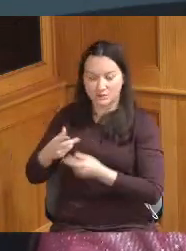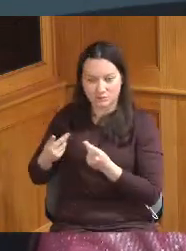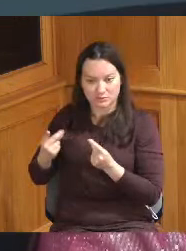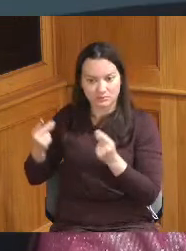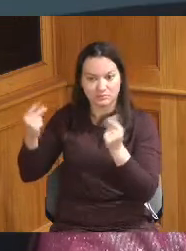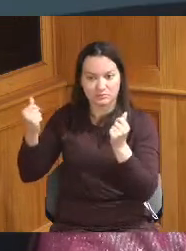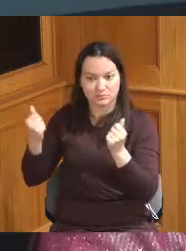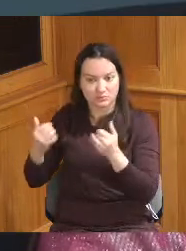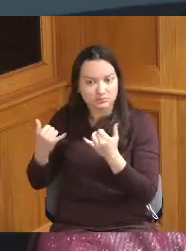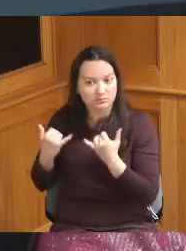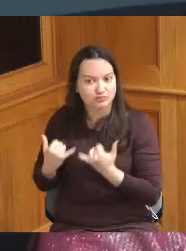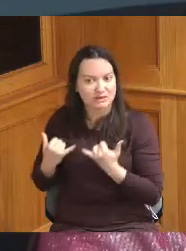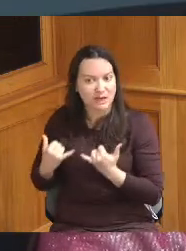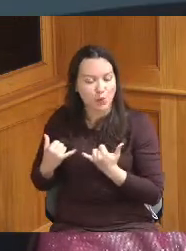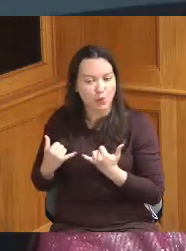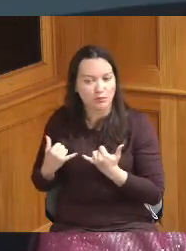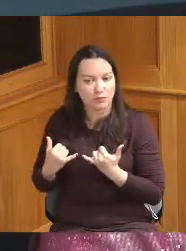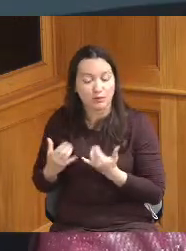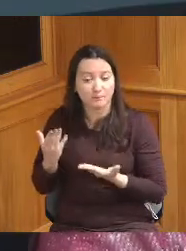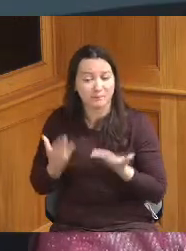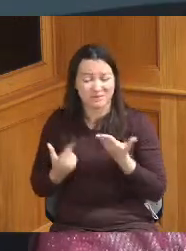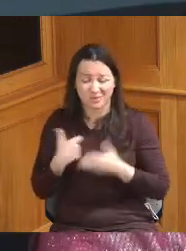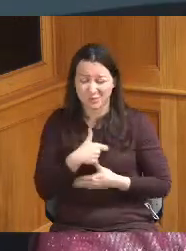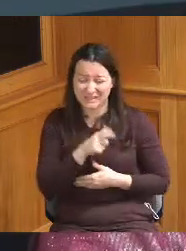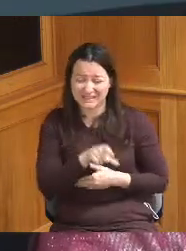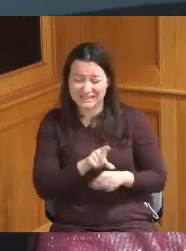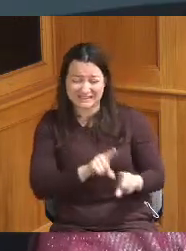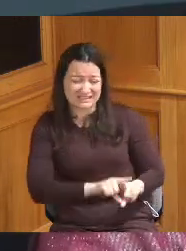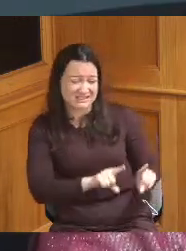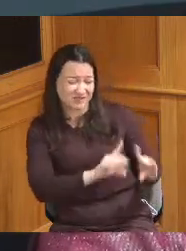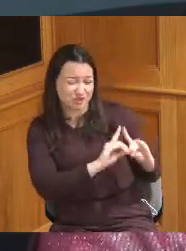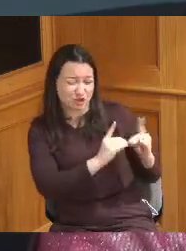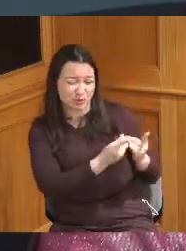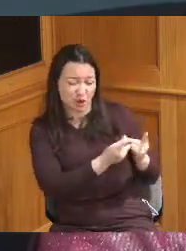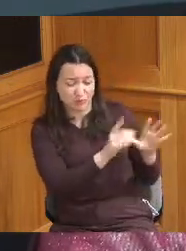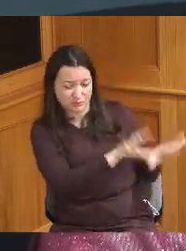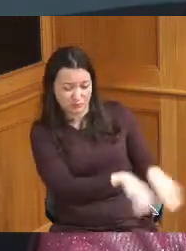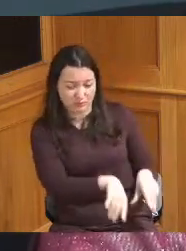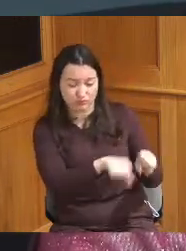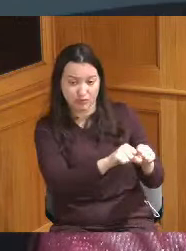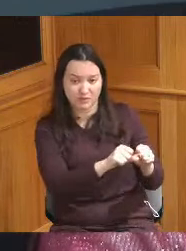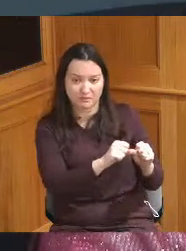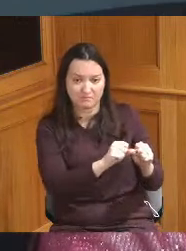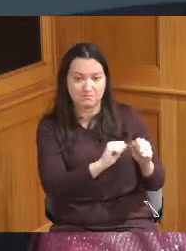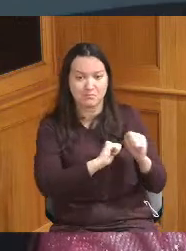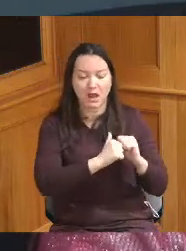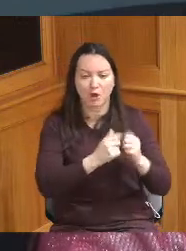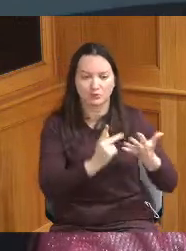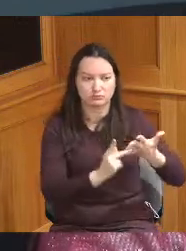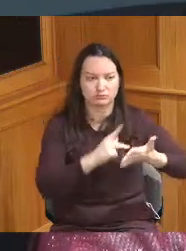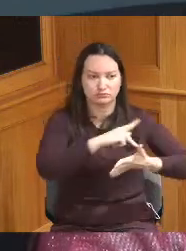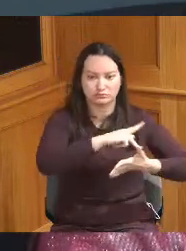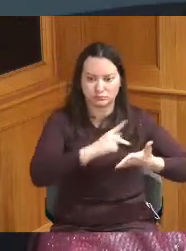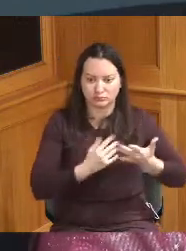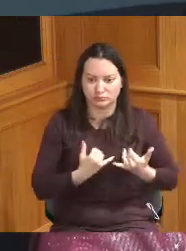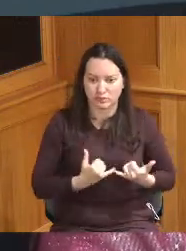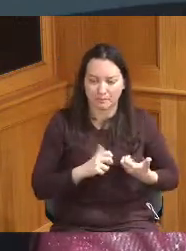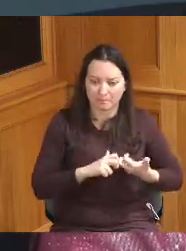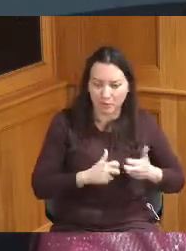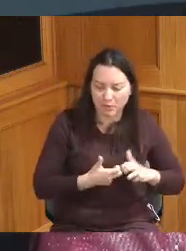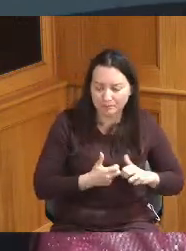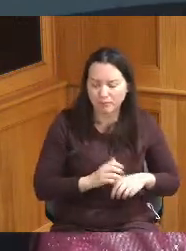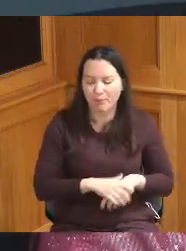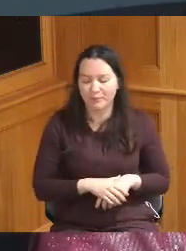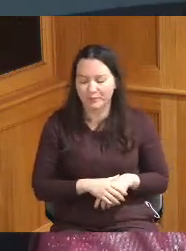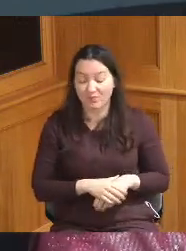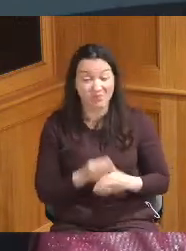right away. And so maybe there needs to be a different department that deals with the urgency, the immediacy of problems,